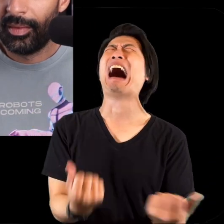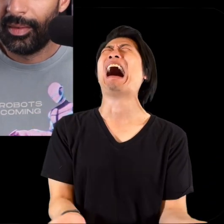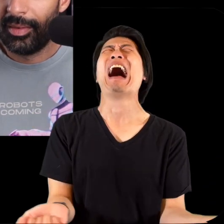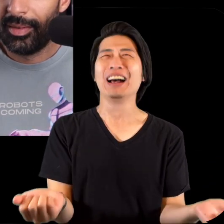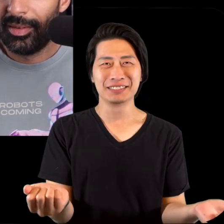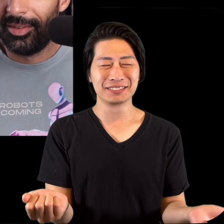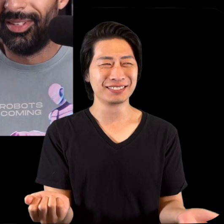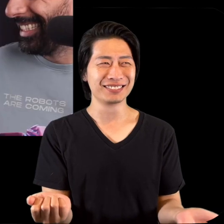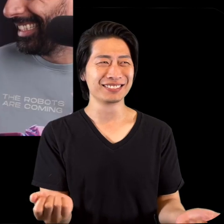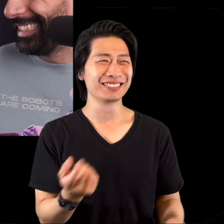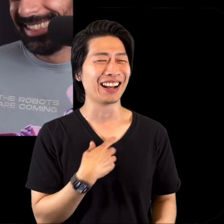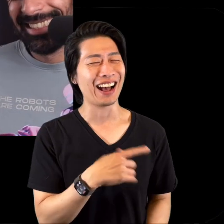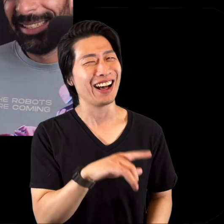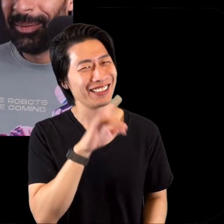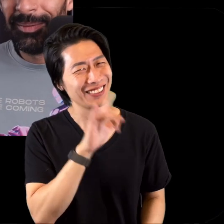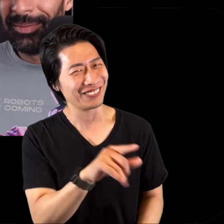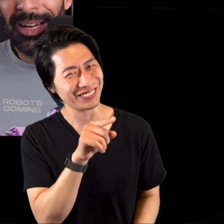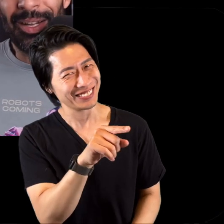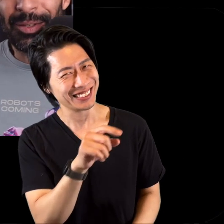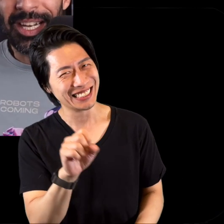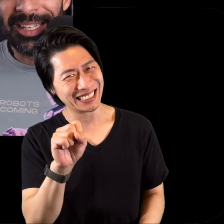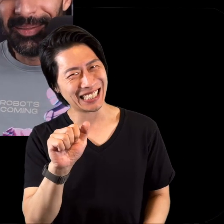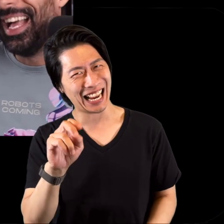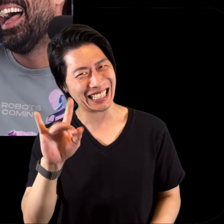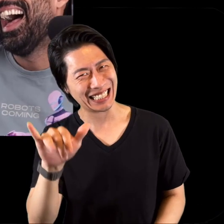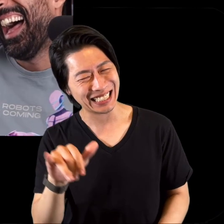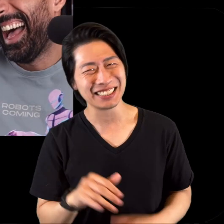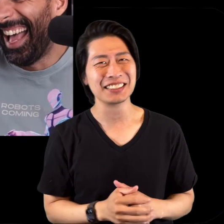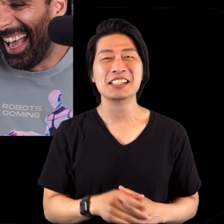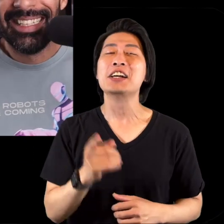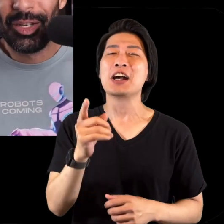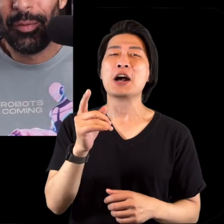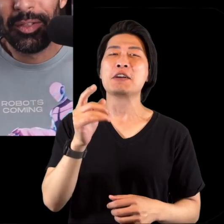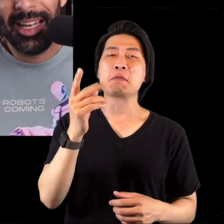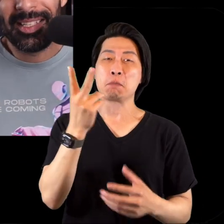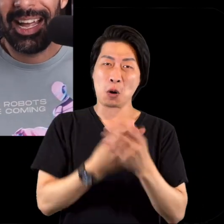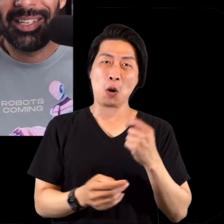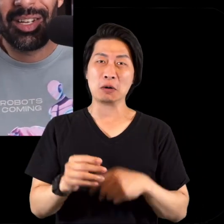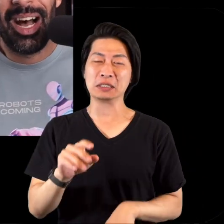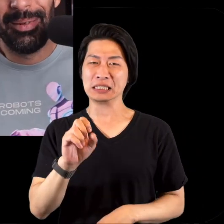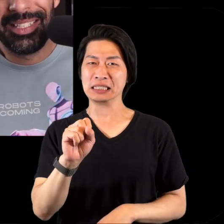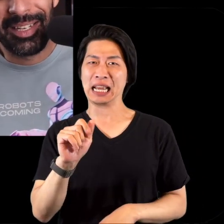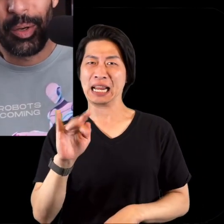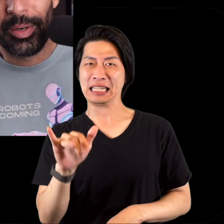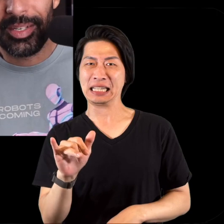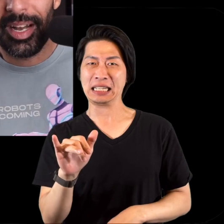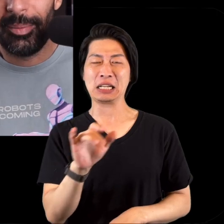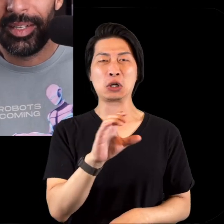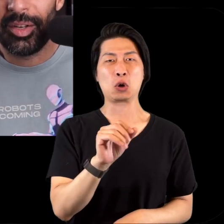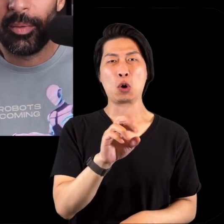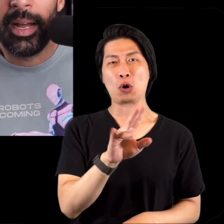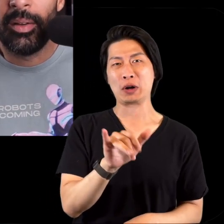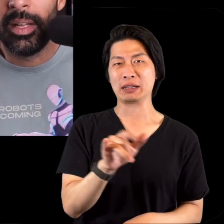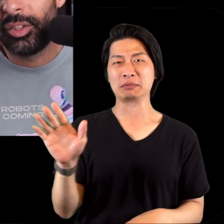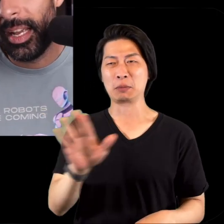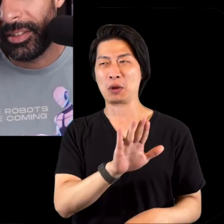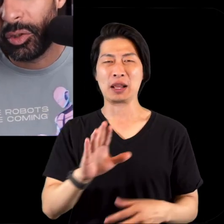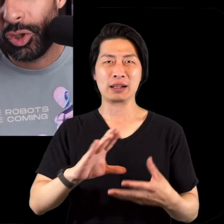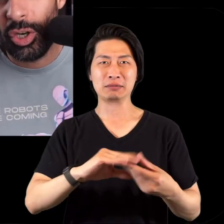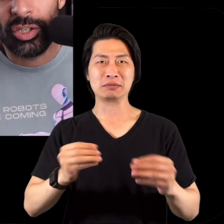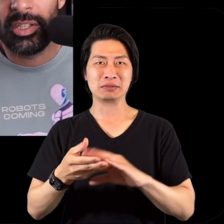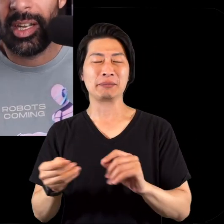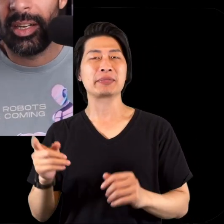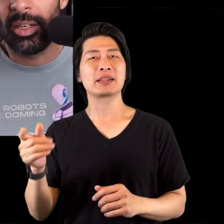they're slitting their wrists. I love you, Sandy. So if we take Sandy's comments and Corey's comments around